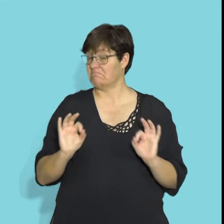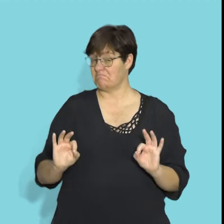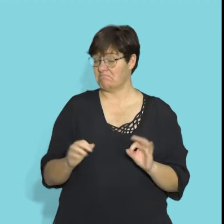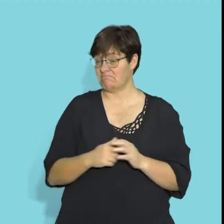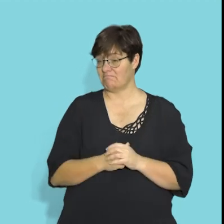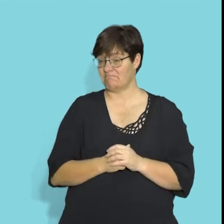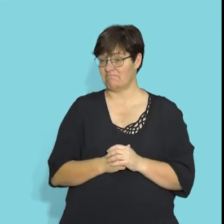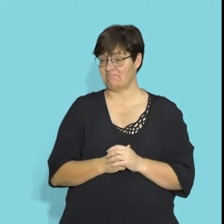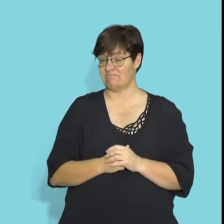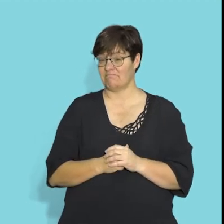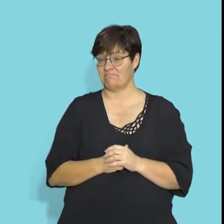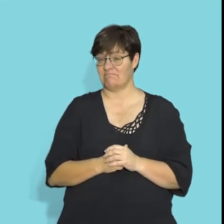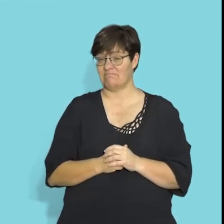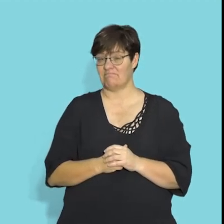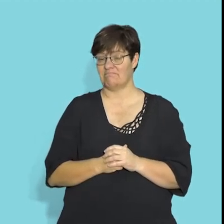Awesome. So